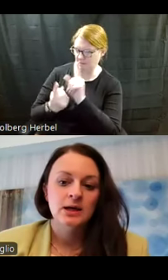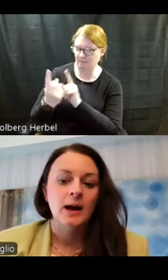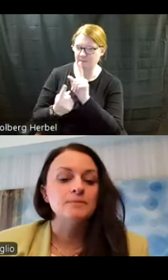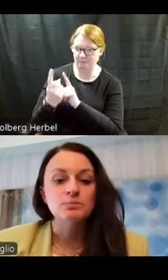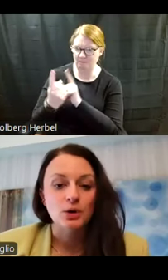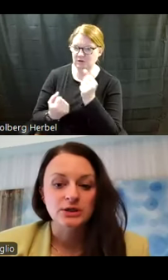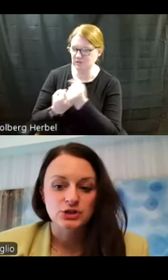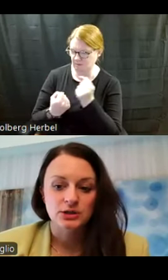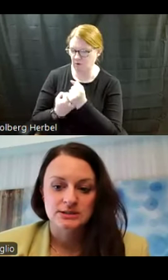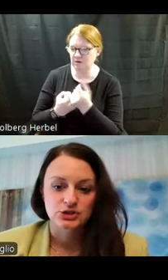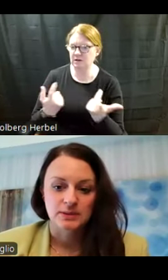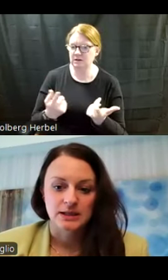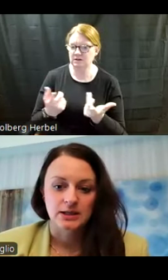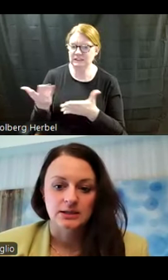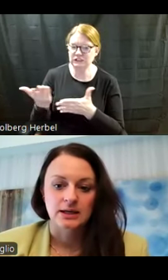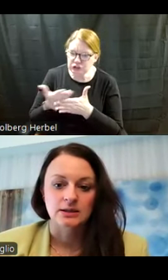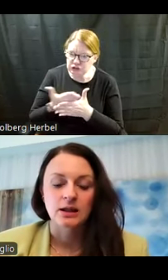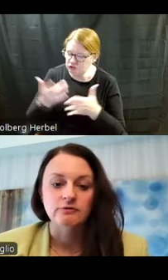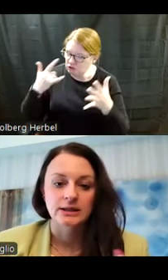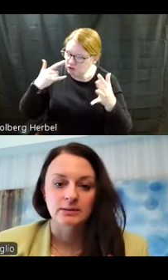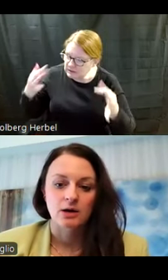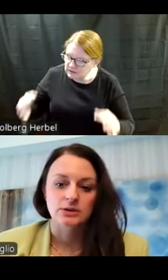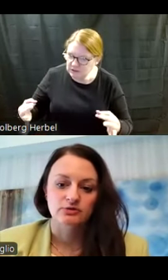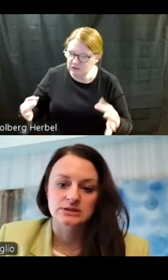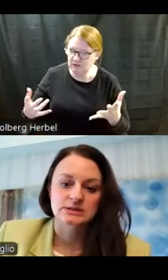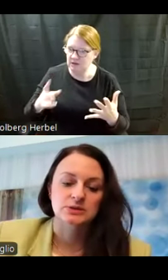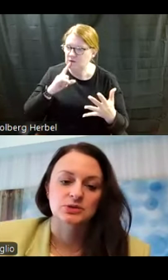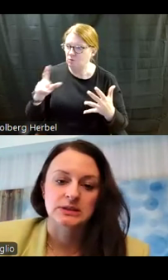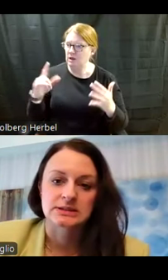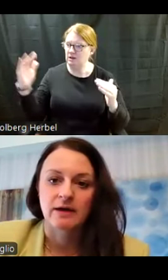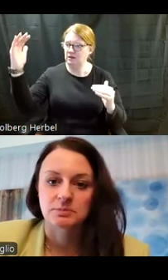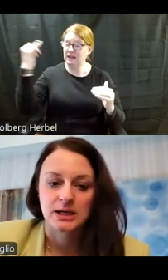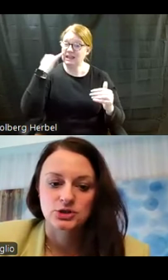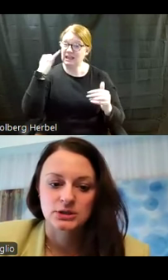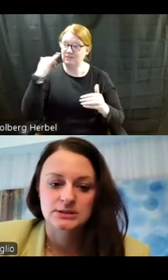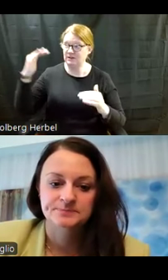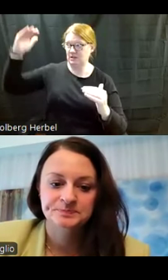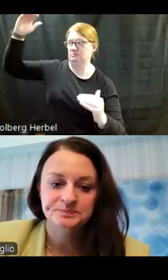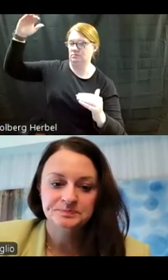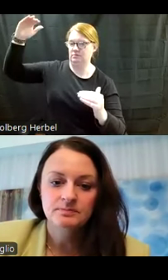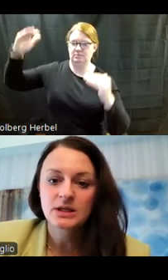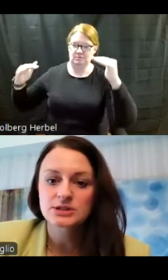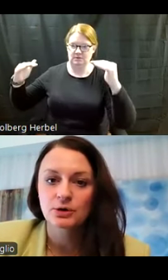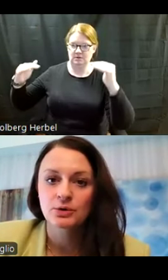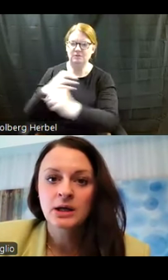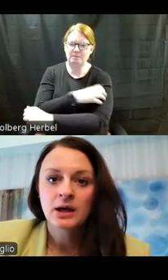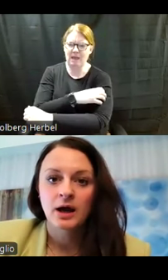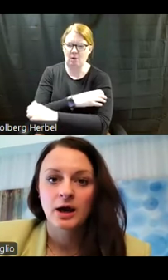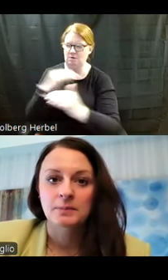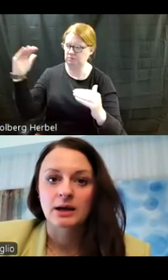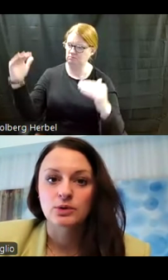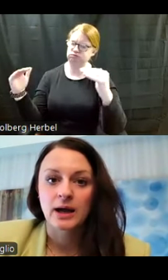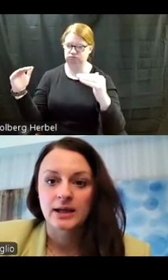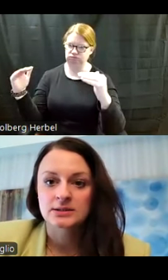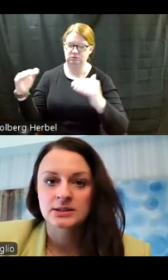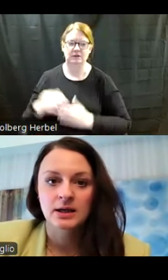networks, promoting shared decision-making and leveling power differences between staff and patients. So